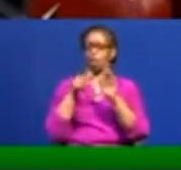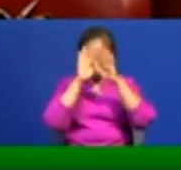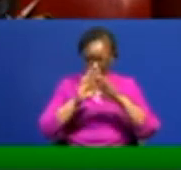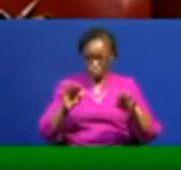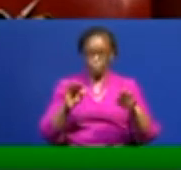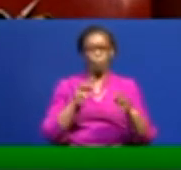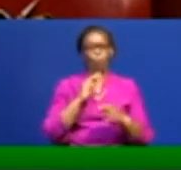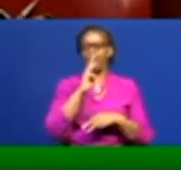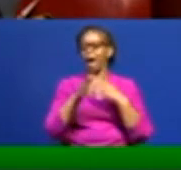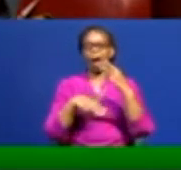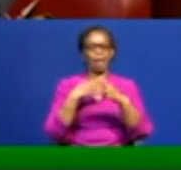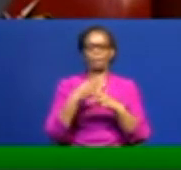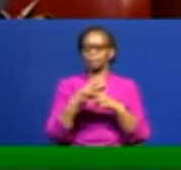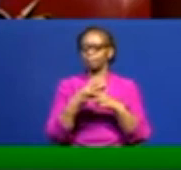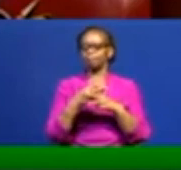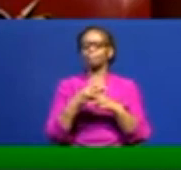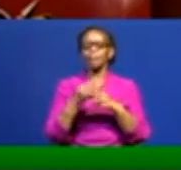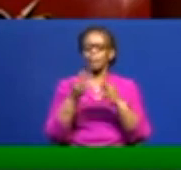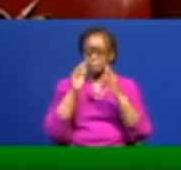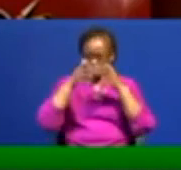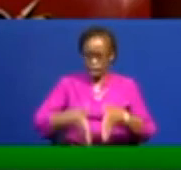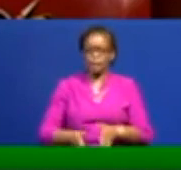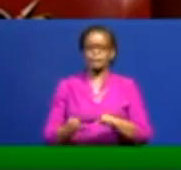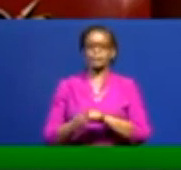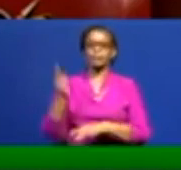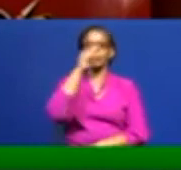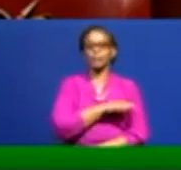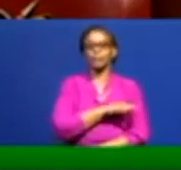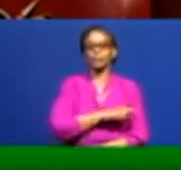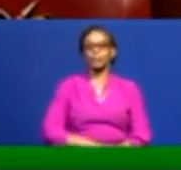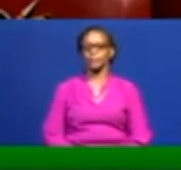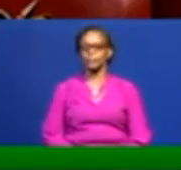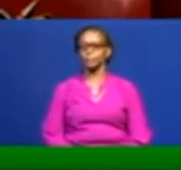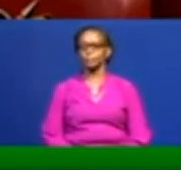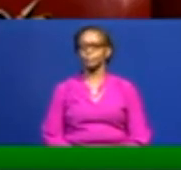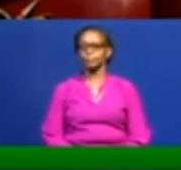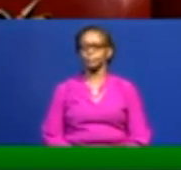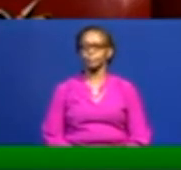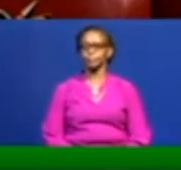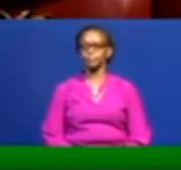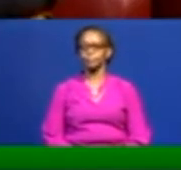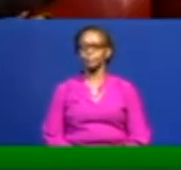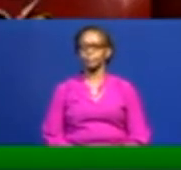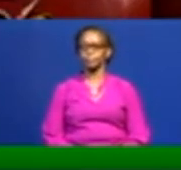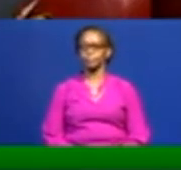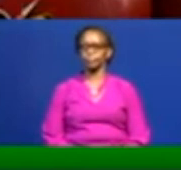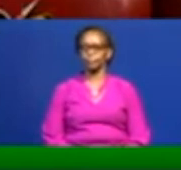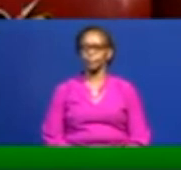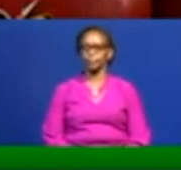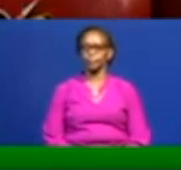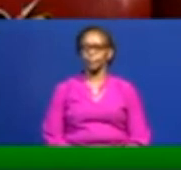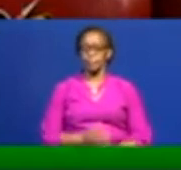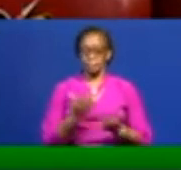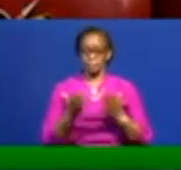enforced. So we can't close that thing. But what I want to see is that, do we have a lot of land up there, and is there an encroachment by the developers?